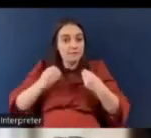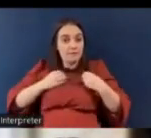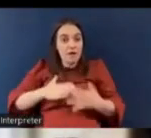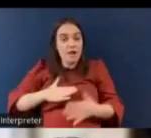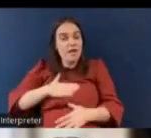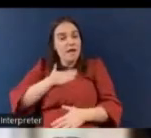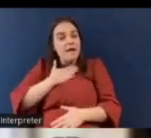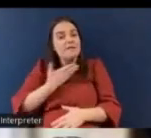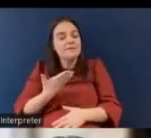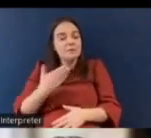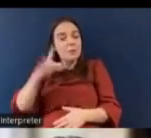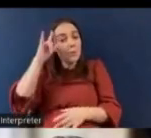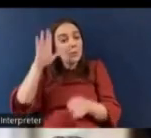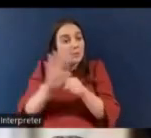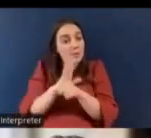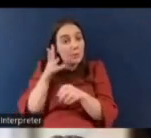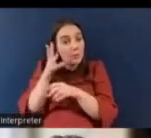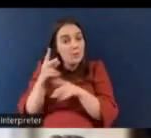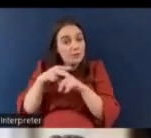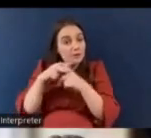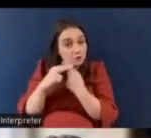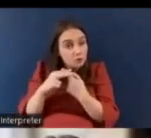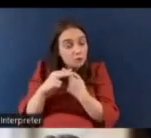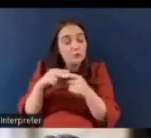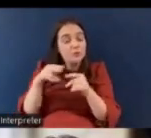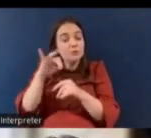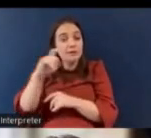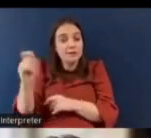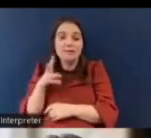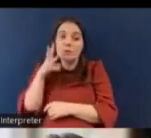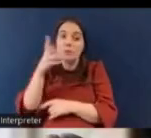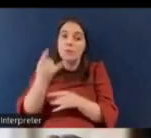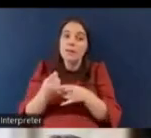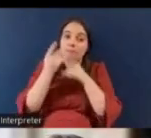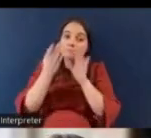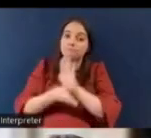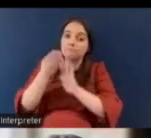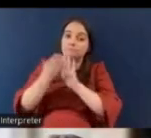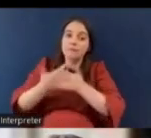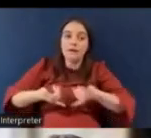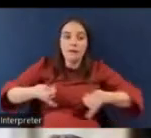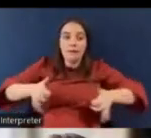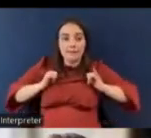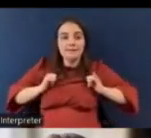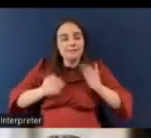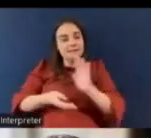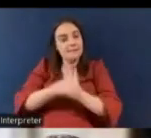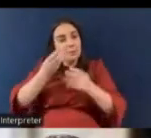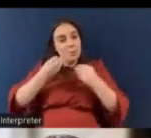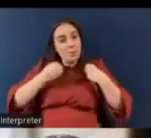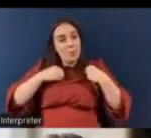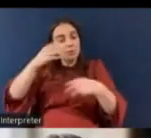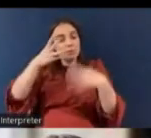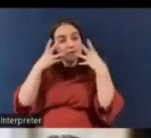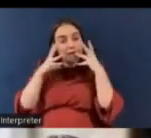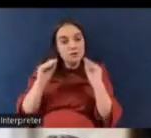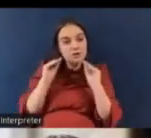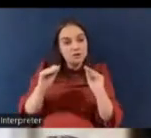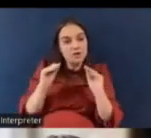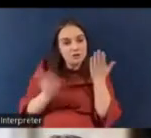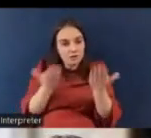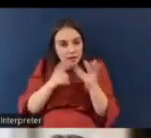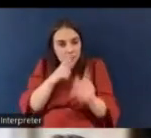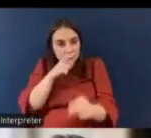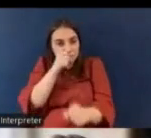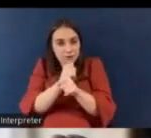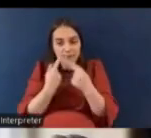hope really with the toolkits that they help people build capacity, build their own education on talking about the many